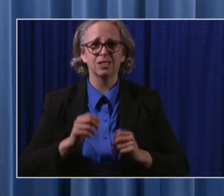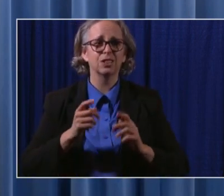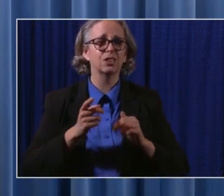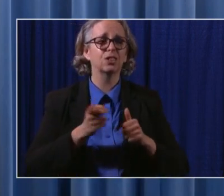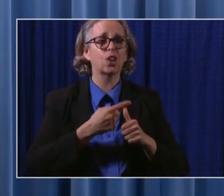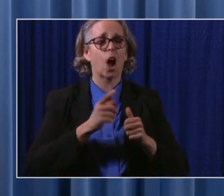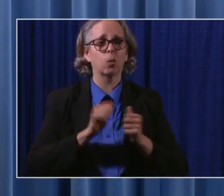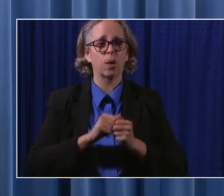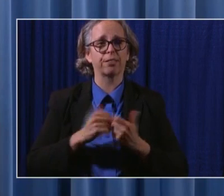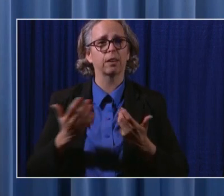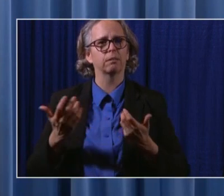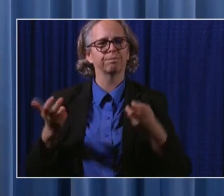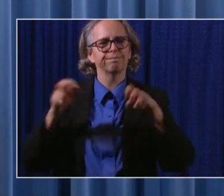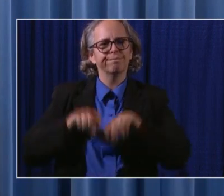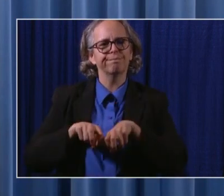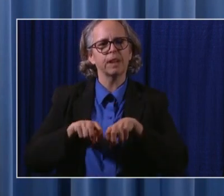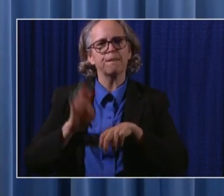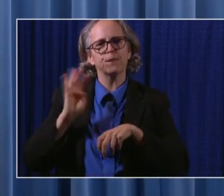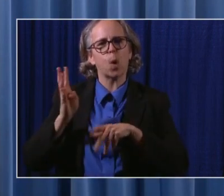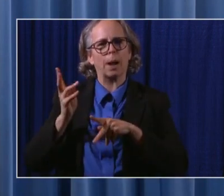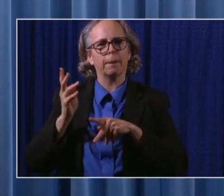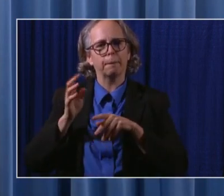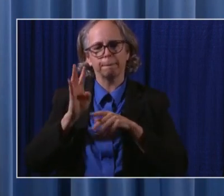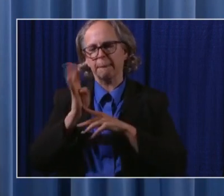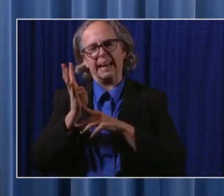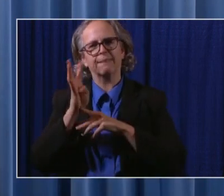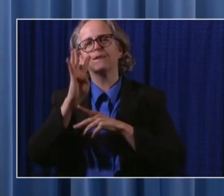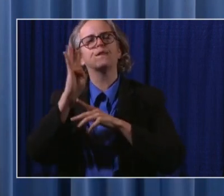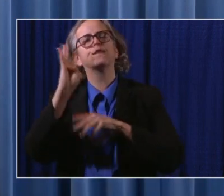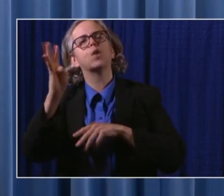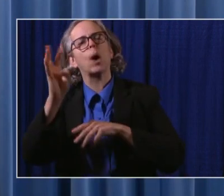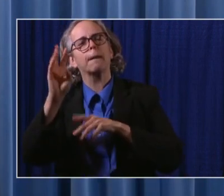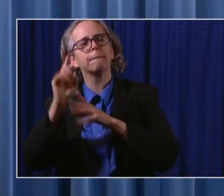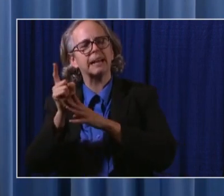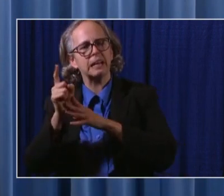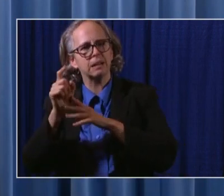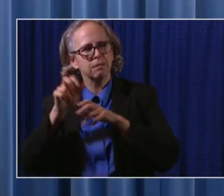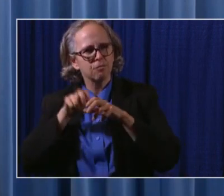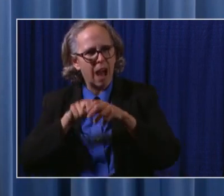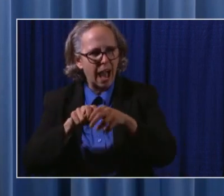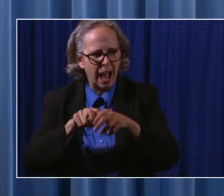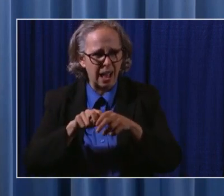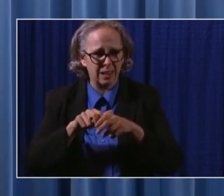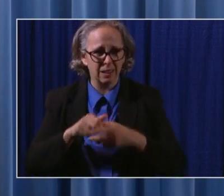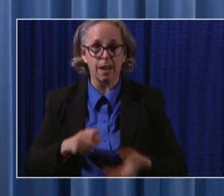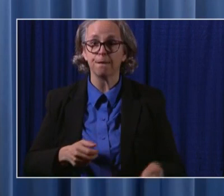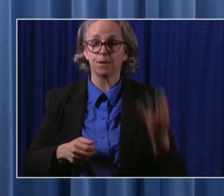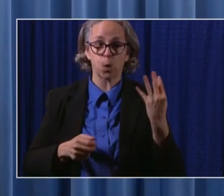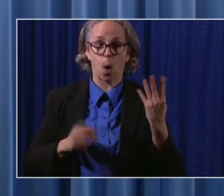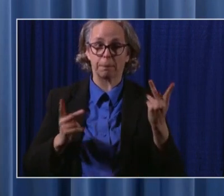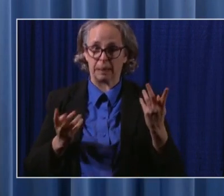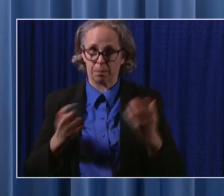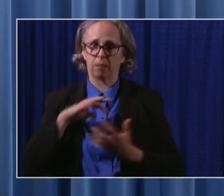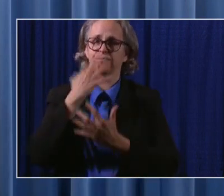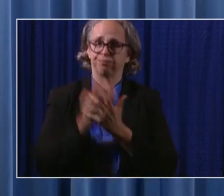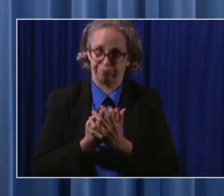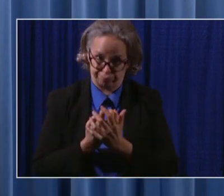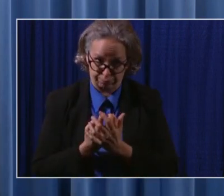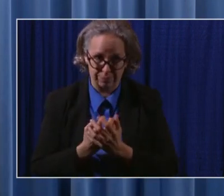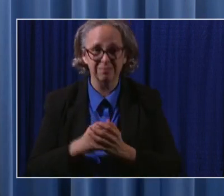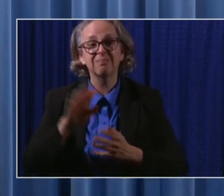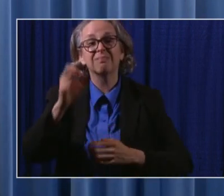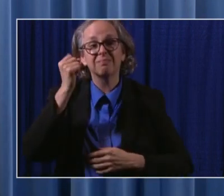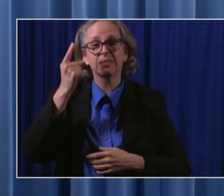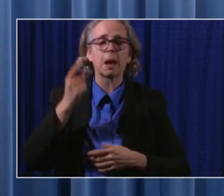Ohio to a lake, and this was on the 4th of July. Here's what happened. 4 people rode together in a car to the lake. Dad, mom, their adult daughter, and a